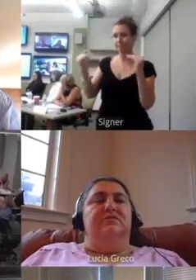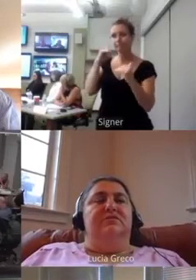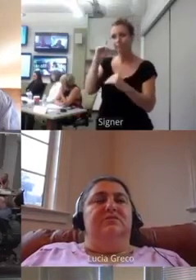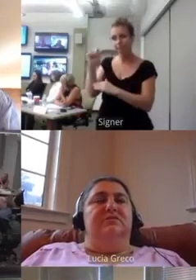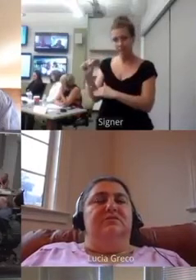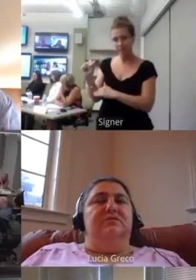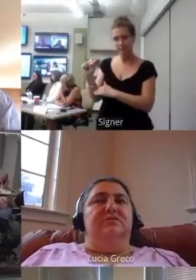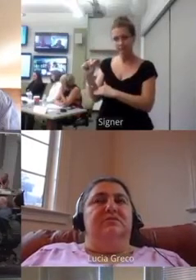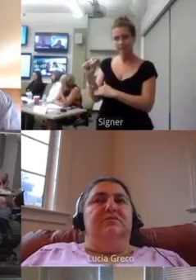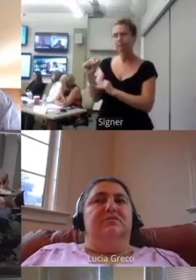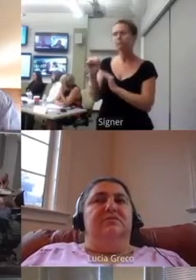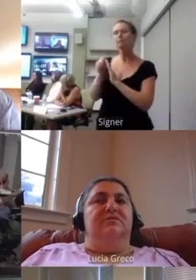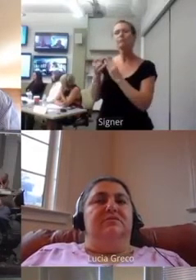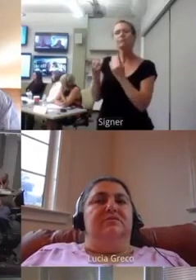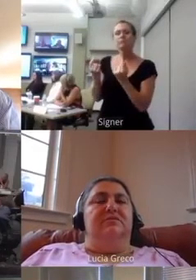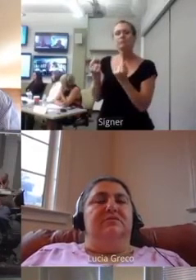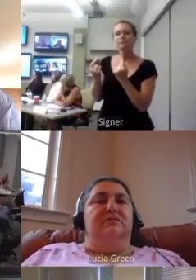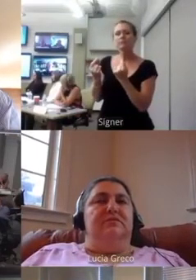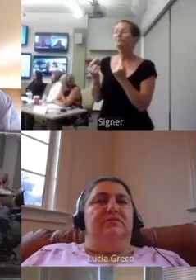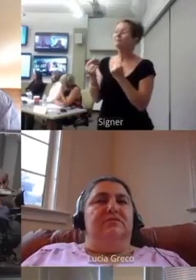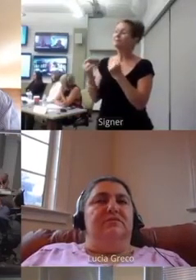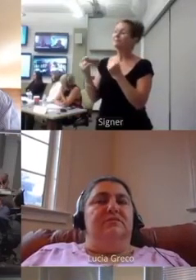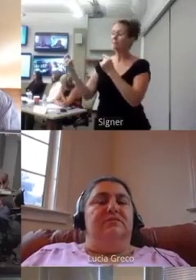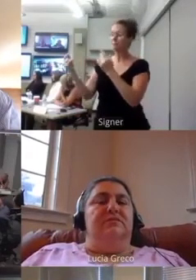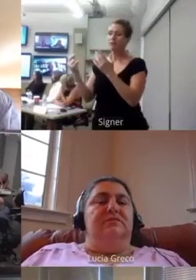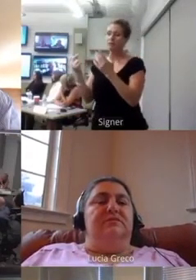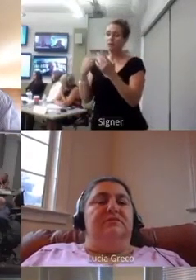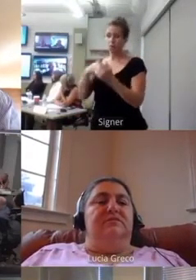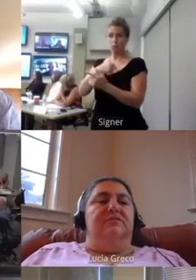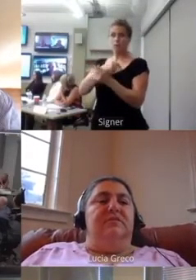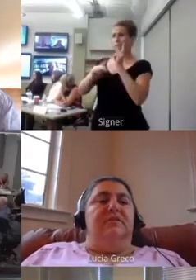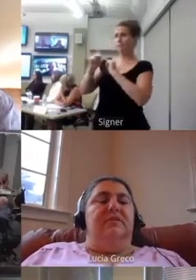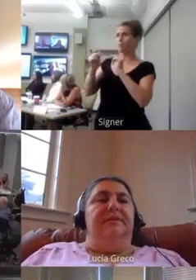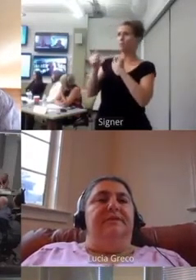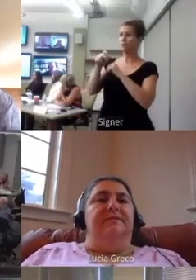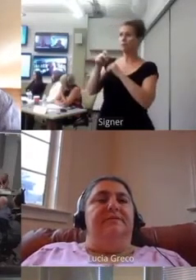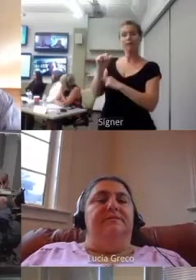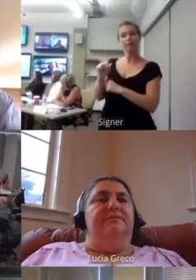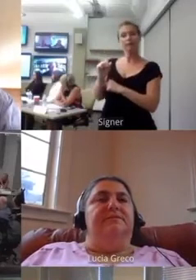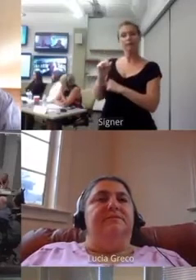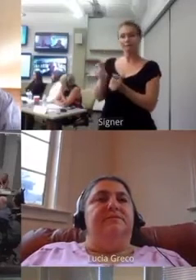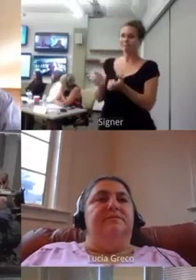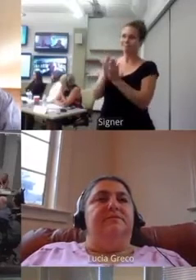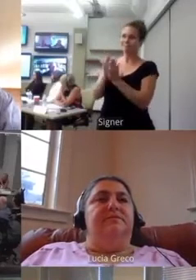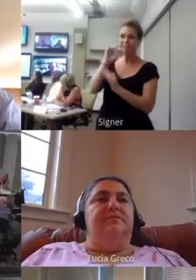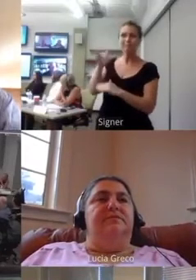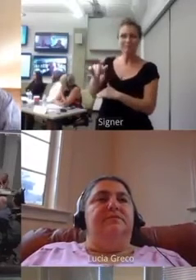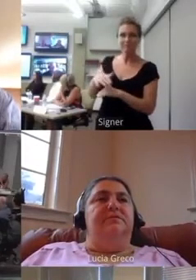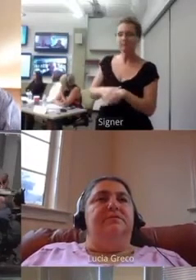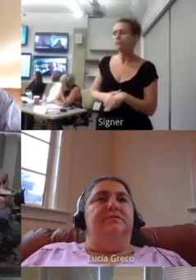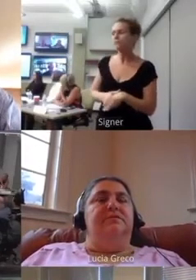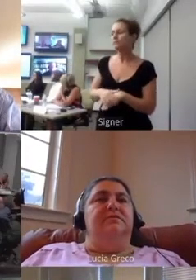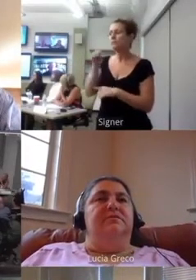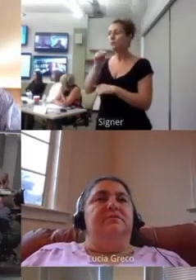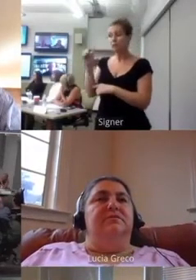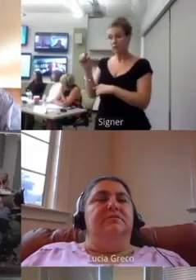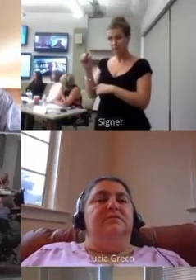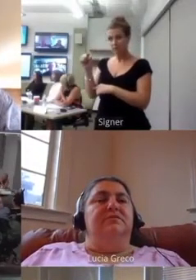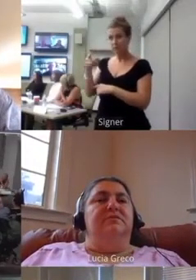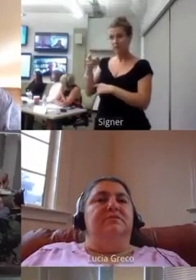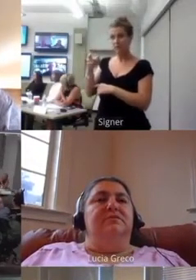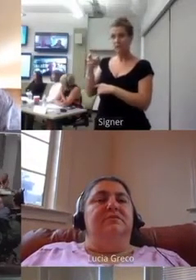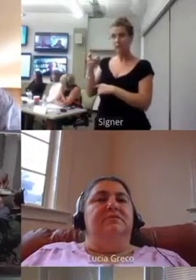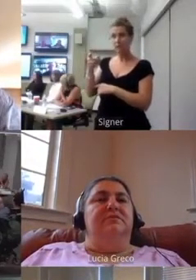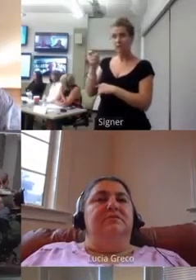to calls from we, people with disabilities. Similarly, the government of Pierre Trudeau enacted the Canadian